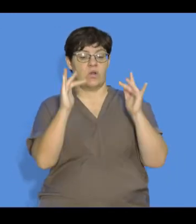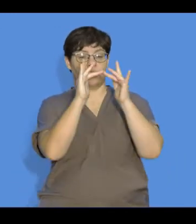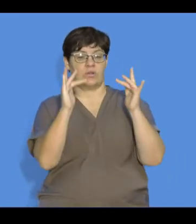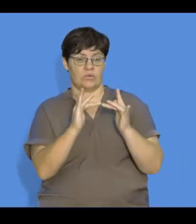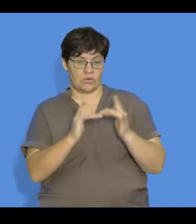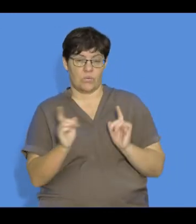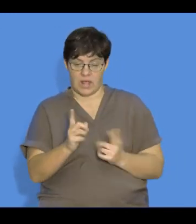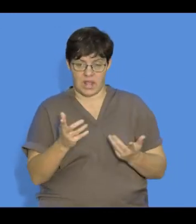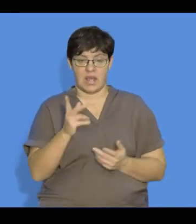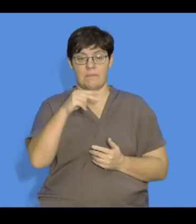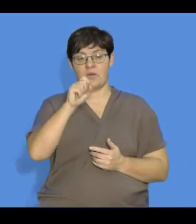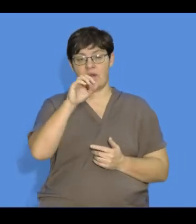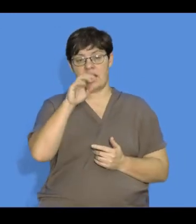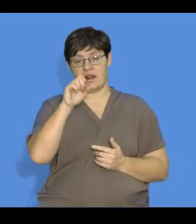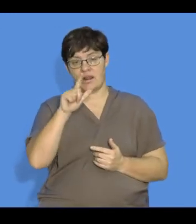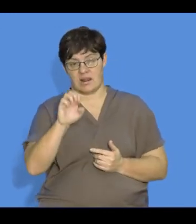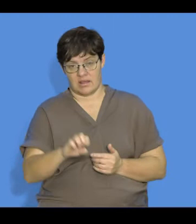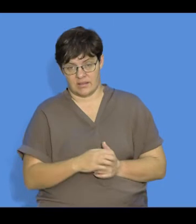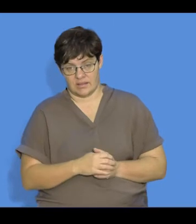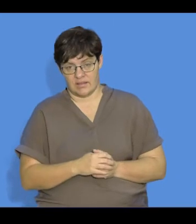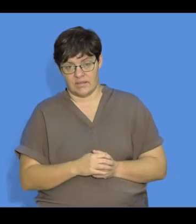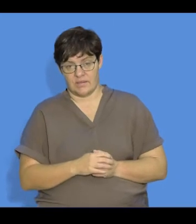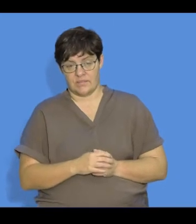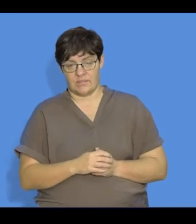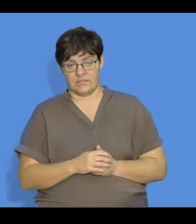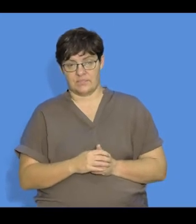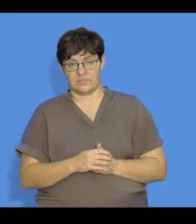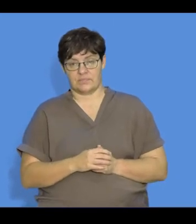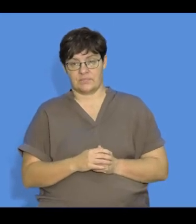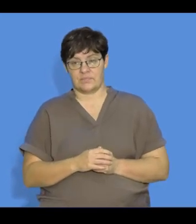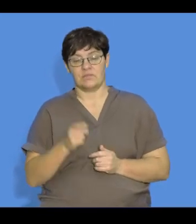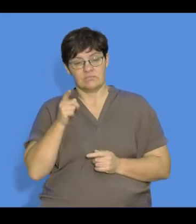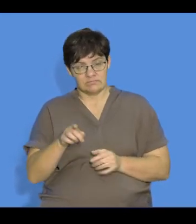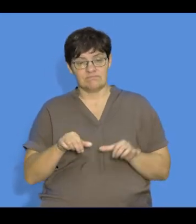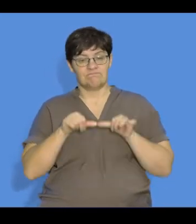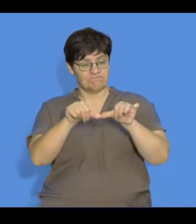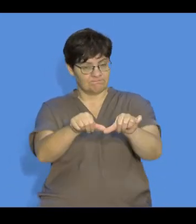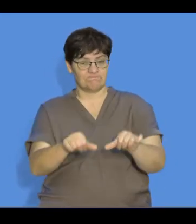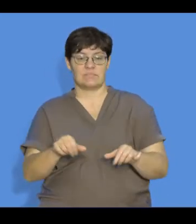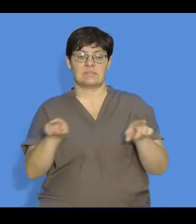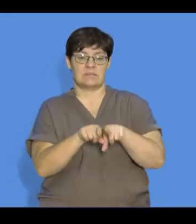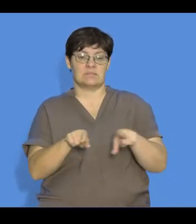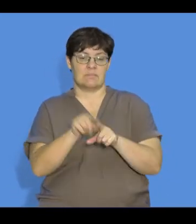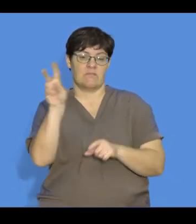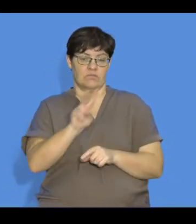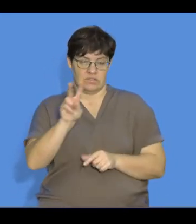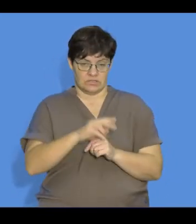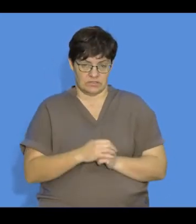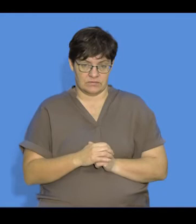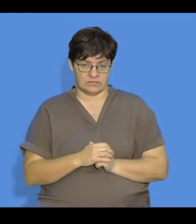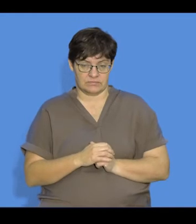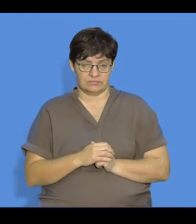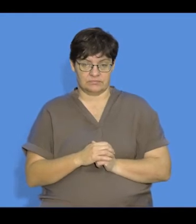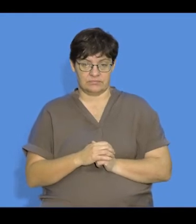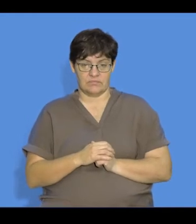that are connected in parallel. So the voltage across these branches actually remains the same, okay? This